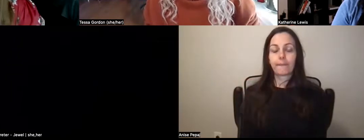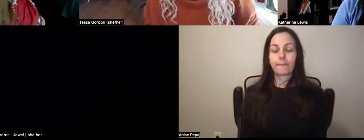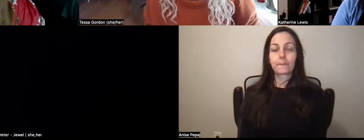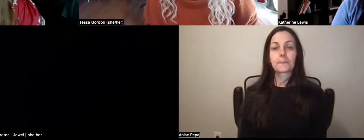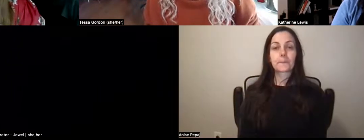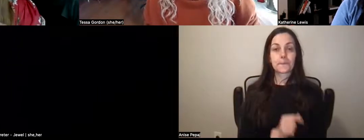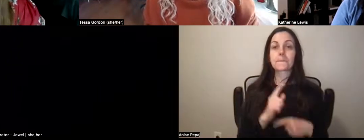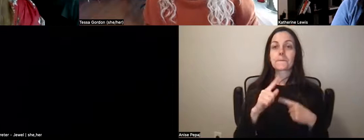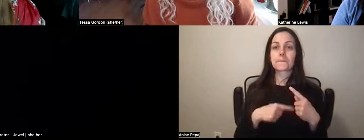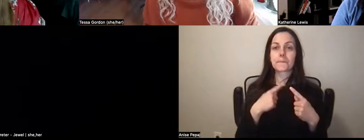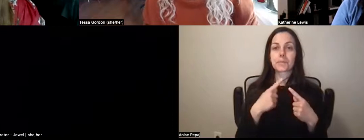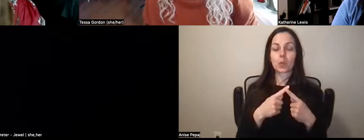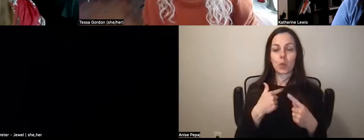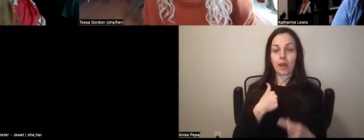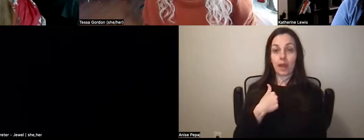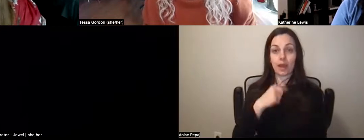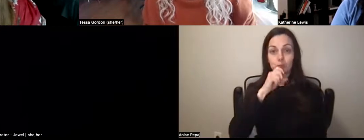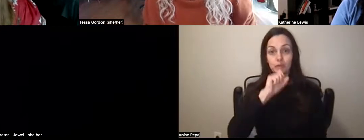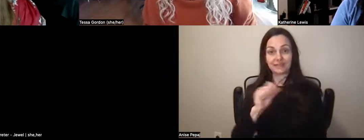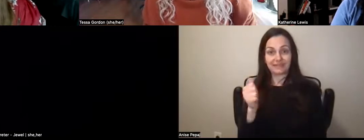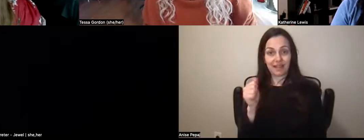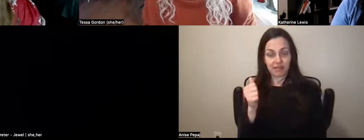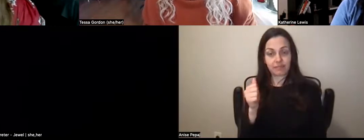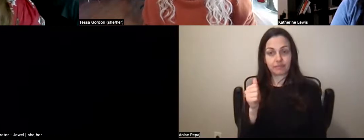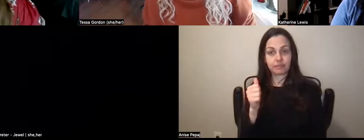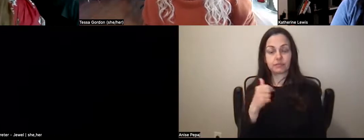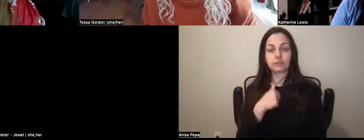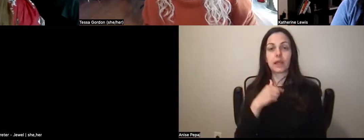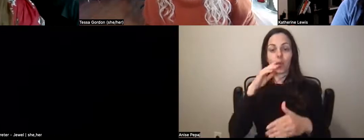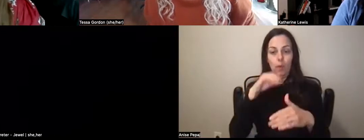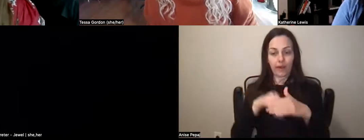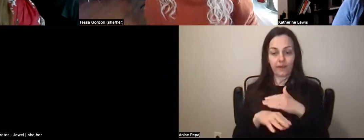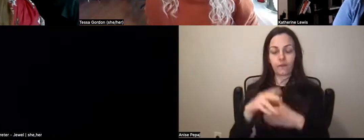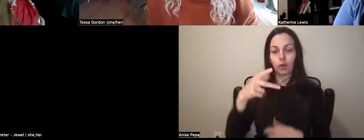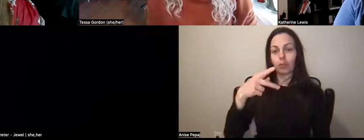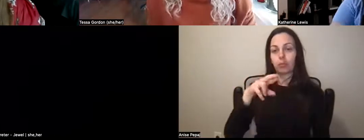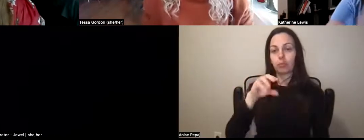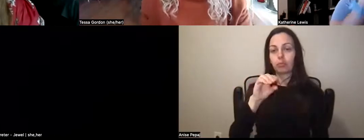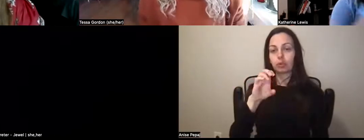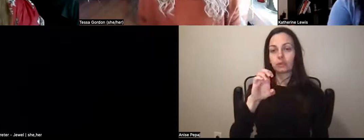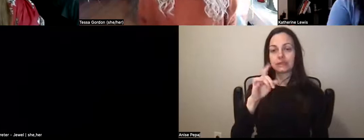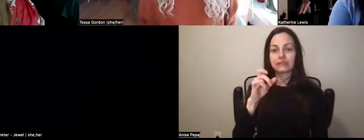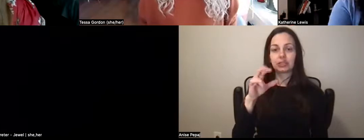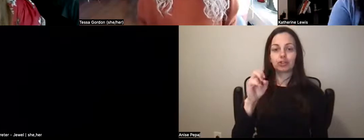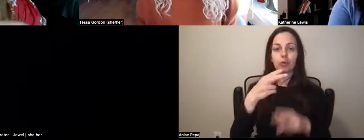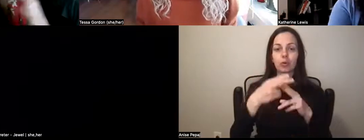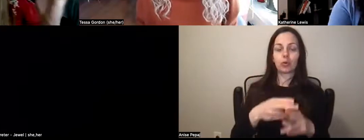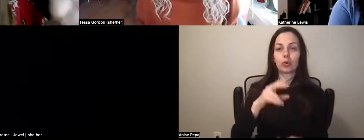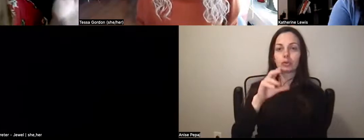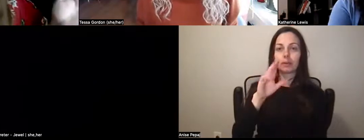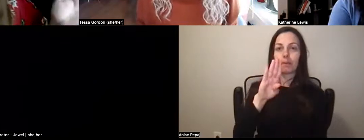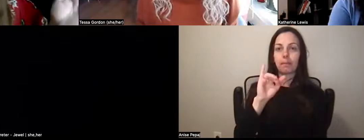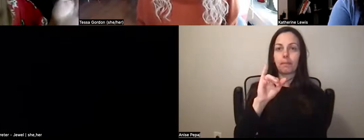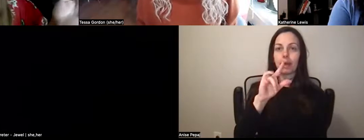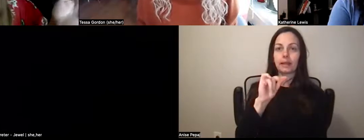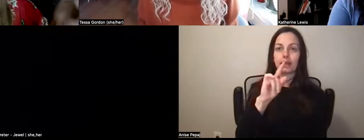when I was 10, I went in for a procedure that's called a bilateral tibial osteotomy. And it's a